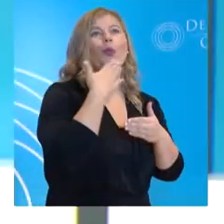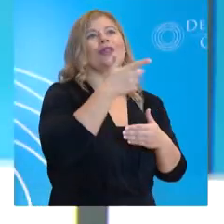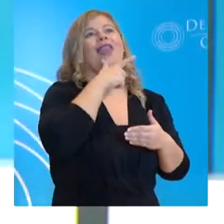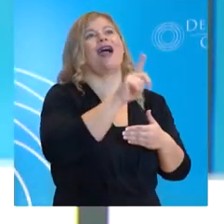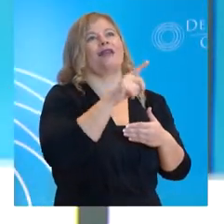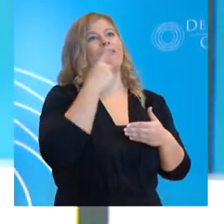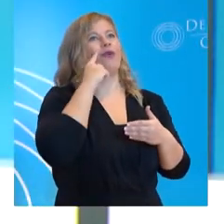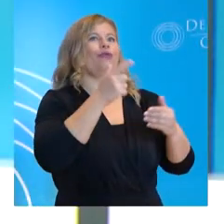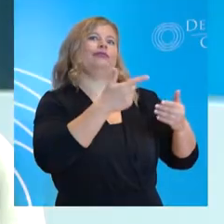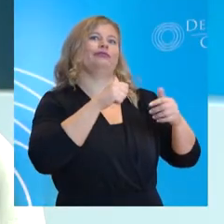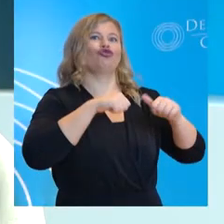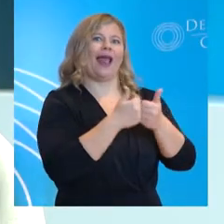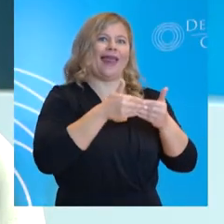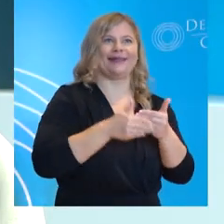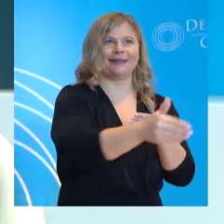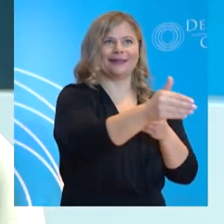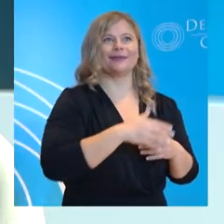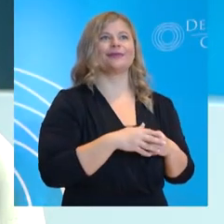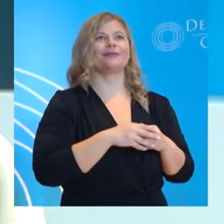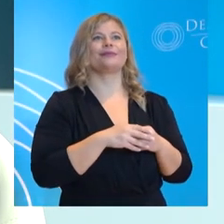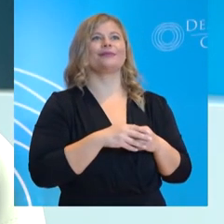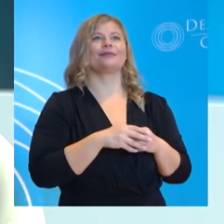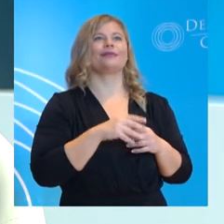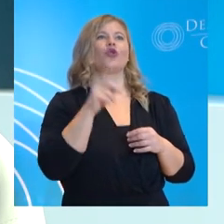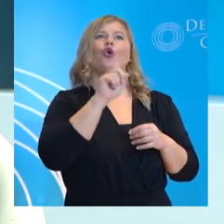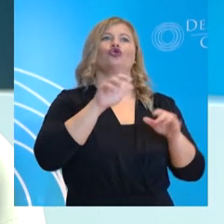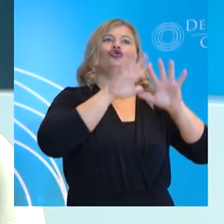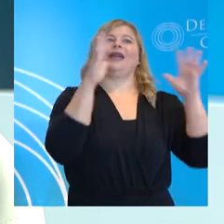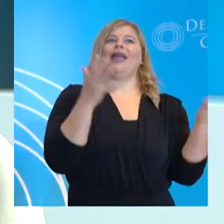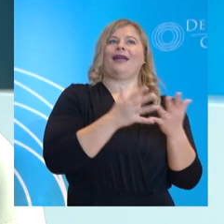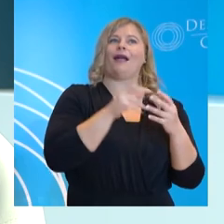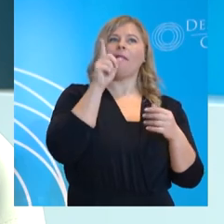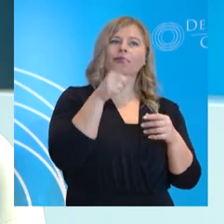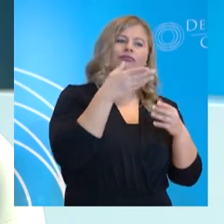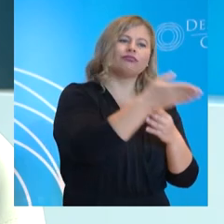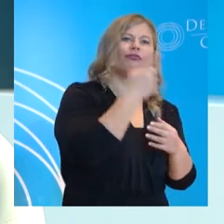many, and not just generational, but financial,